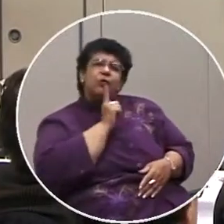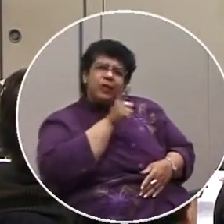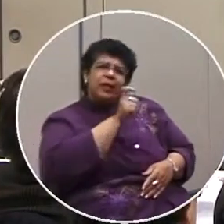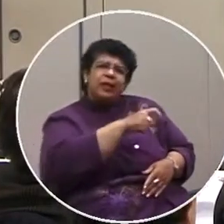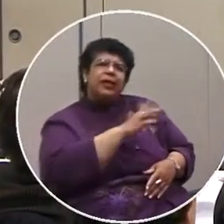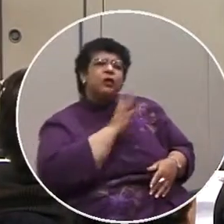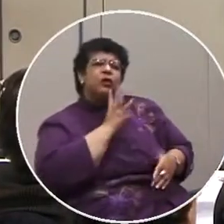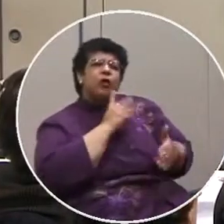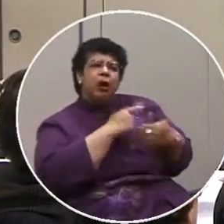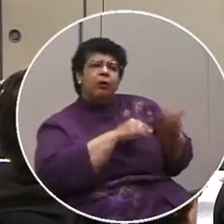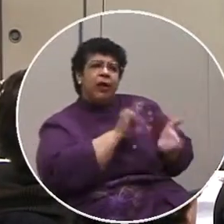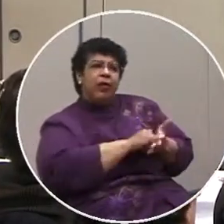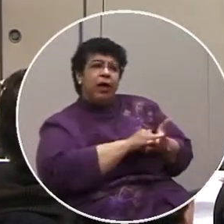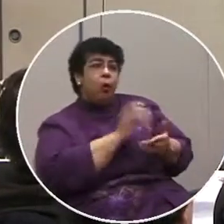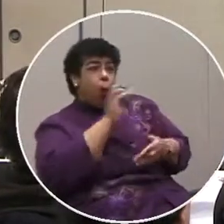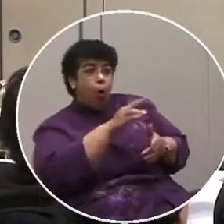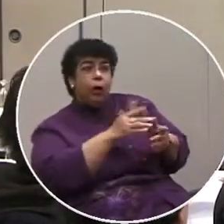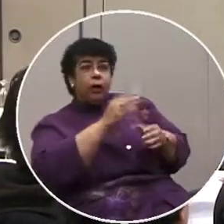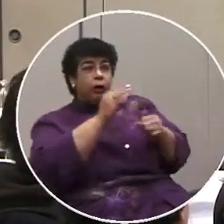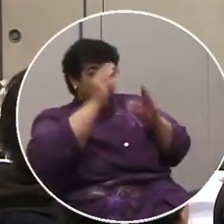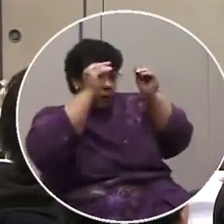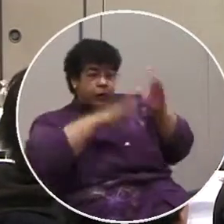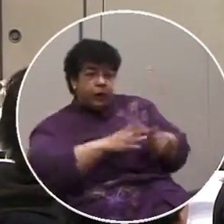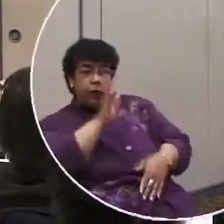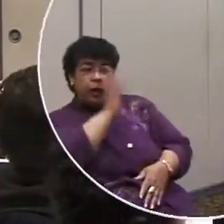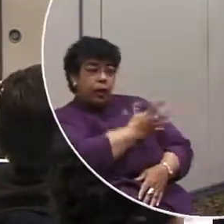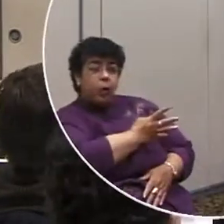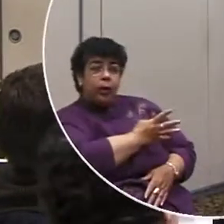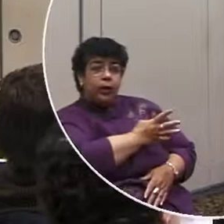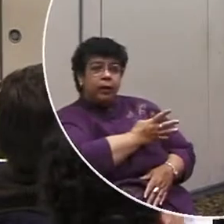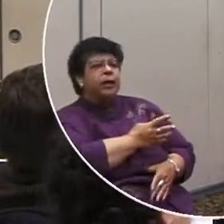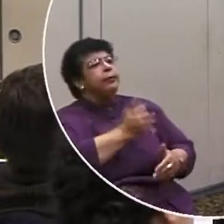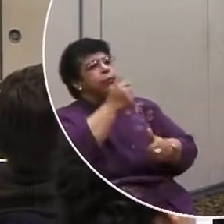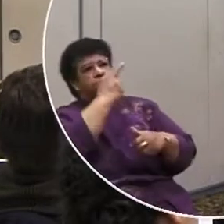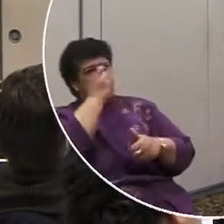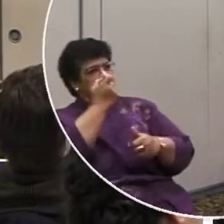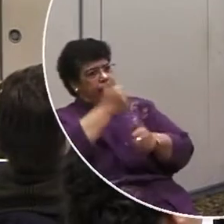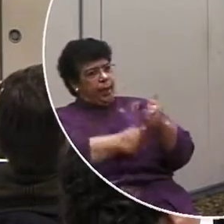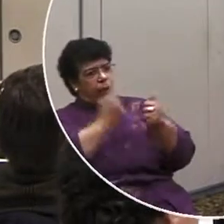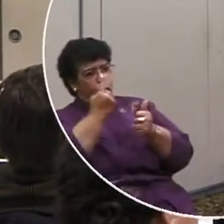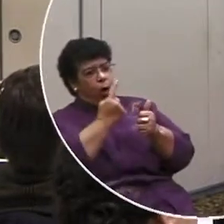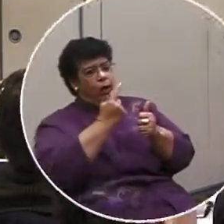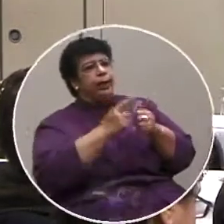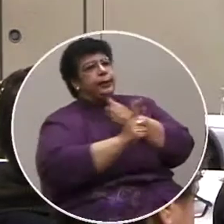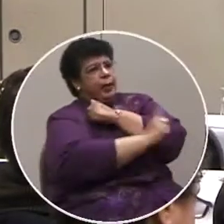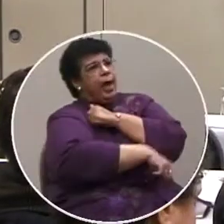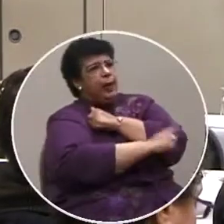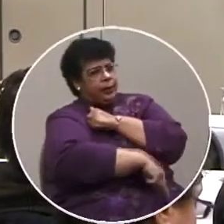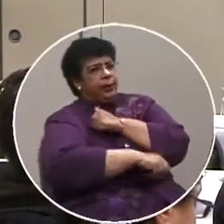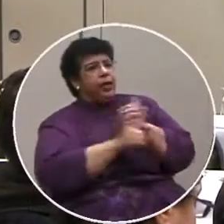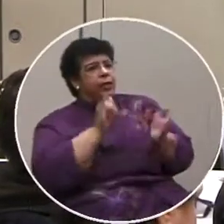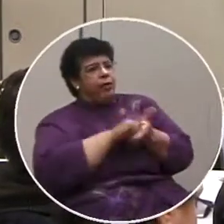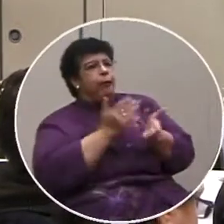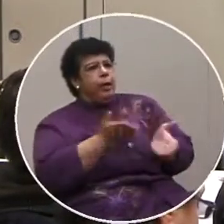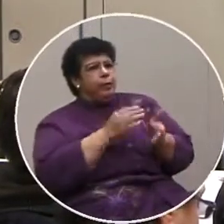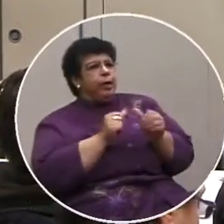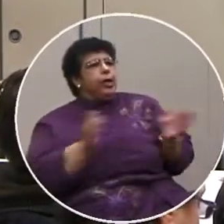and ignores it. Each of those is a consequent that may be maintaining the behavior.